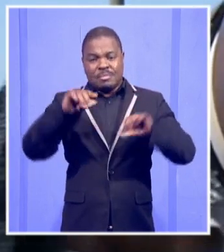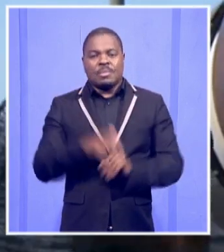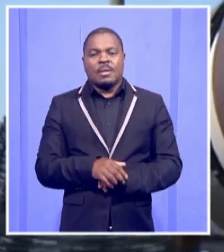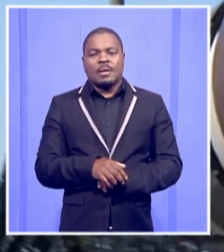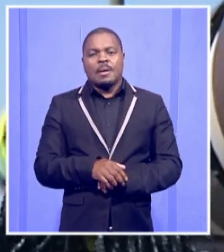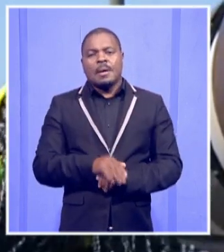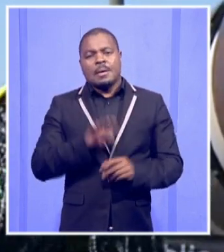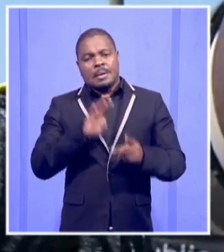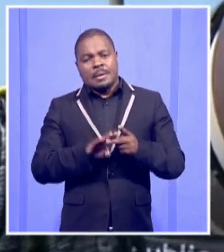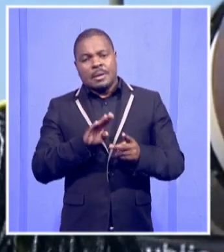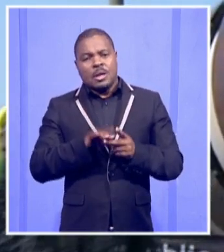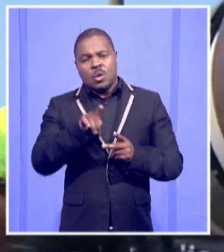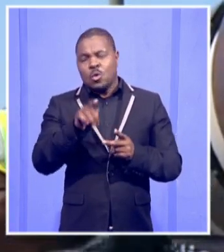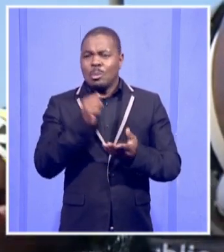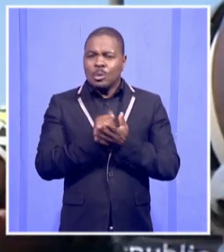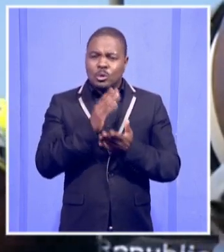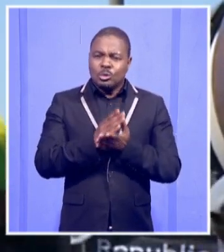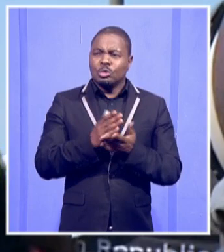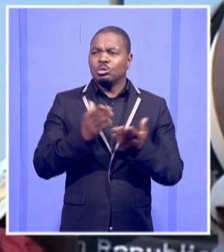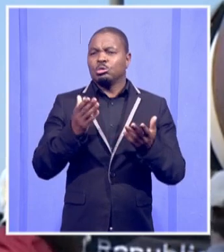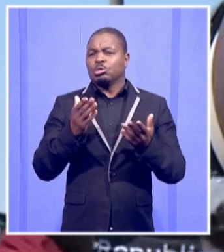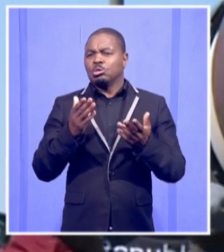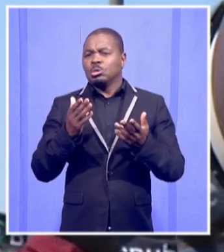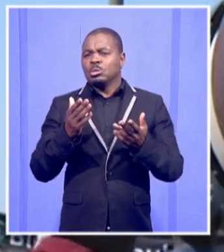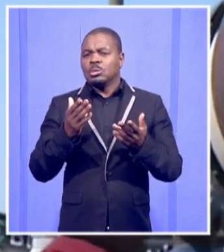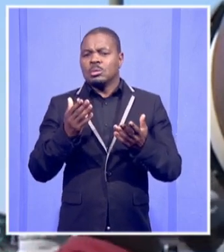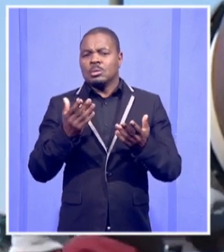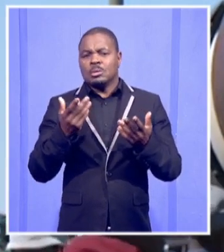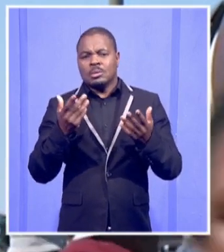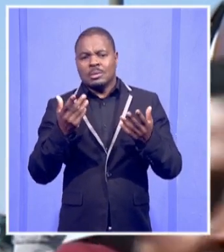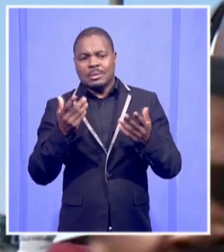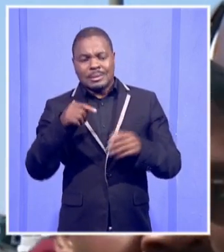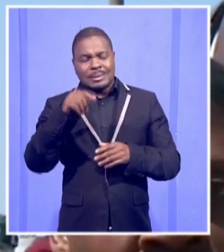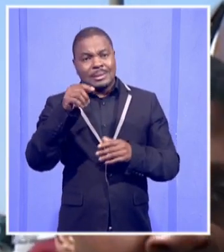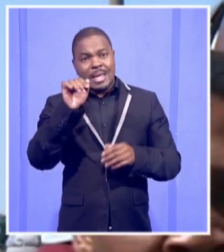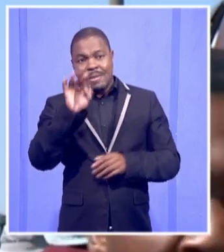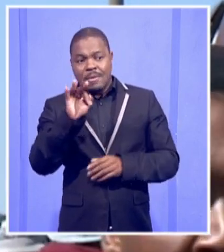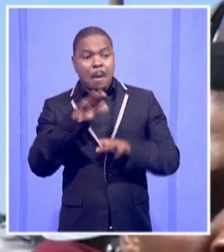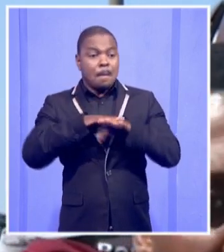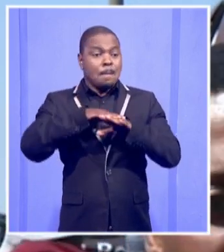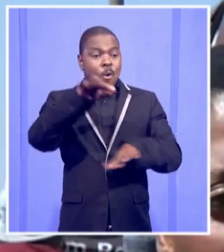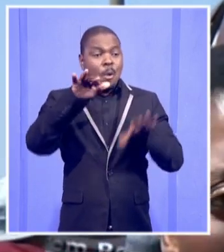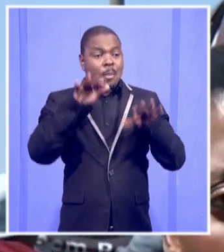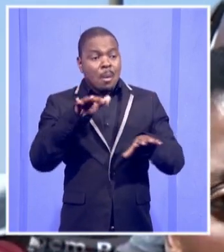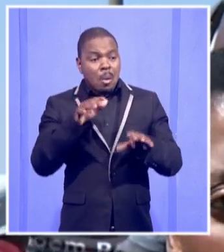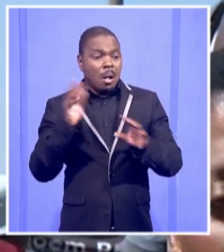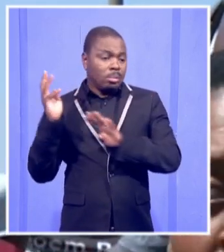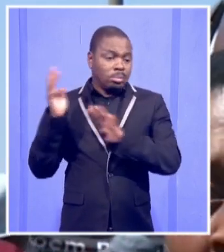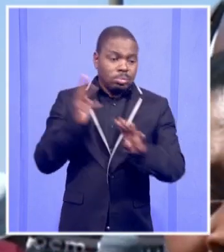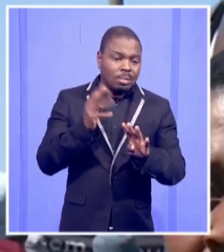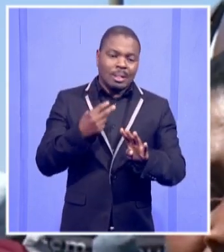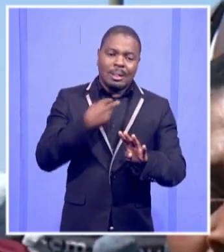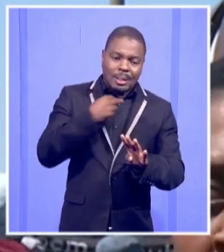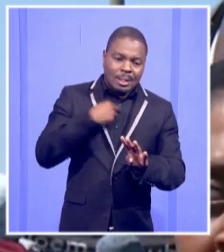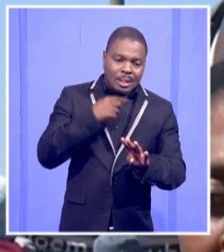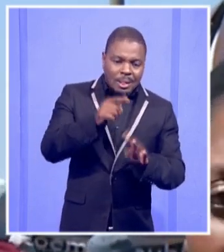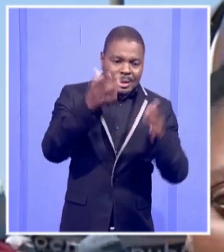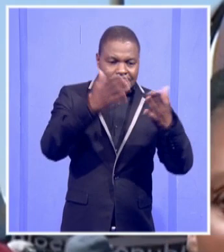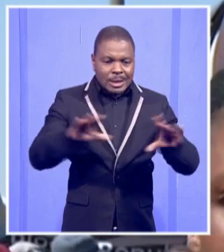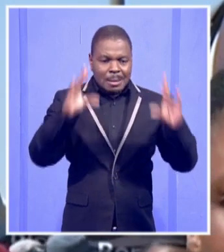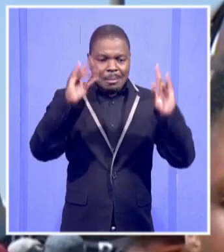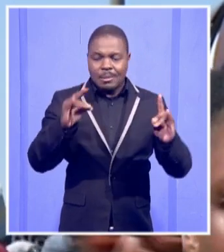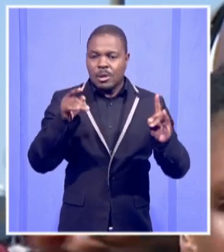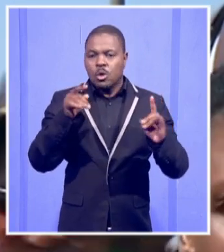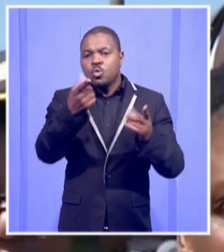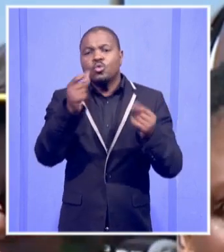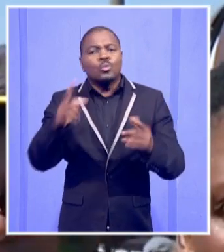going to make sure the contingency in case more people want to go into the stadium? Well, we have managed numbers